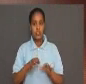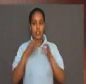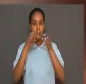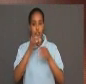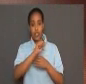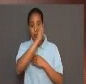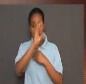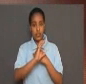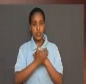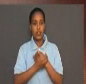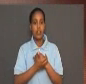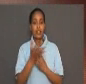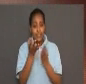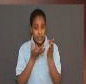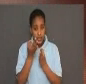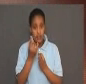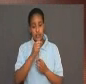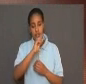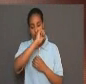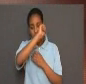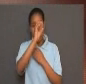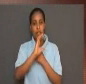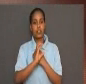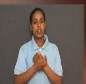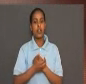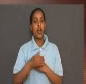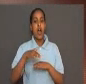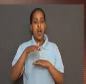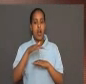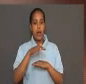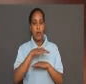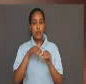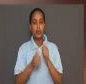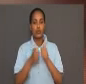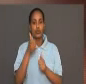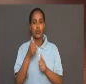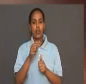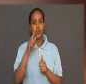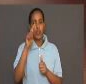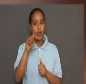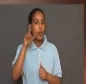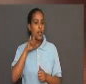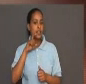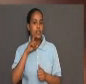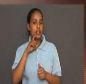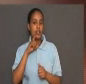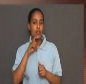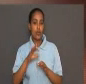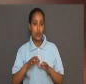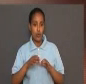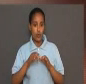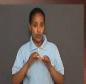transition temperature describes the temperature above which a thermoplastic